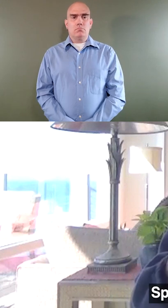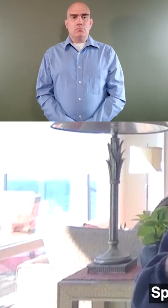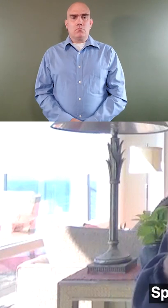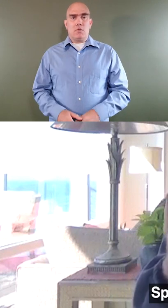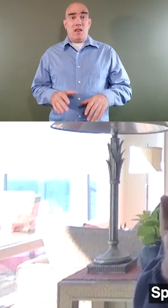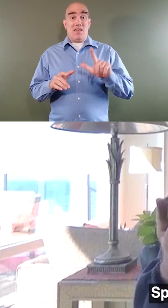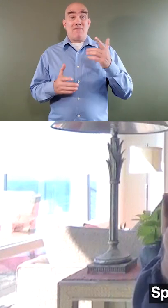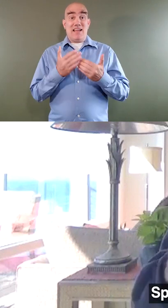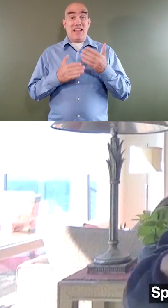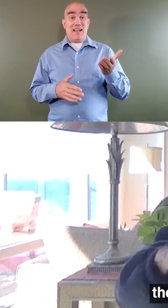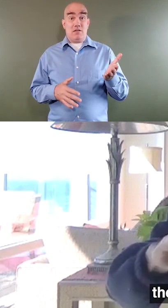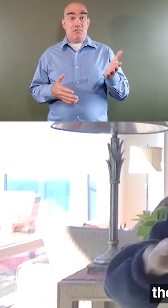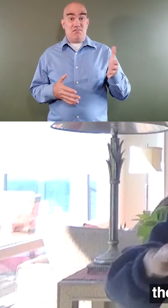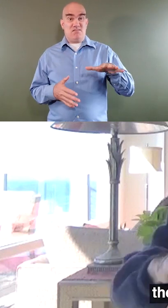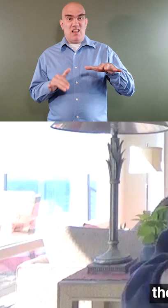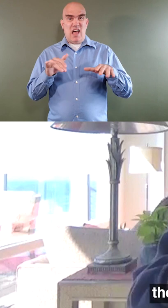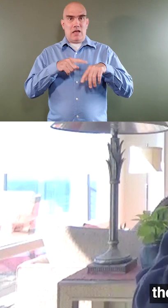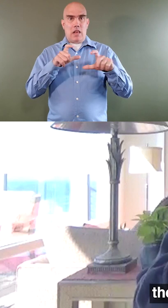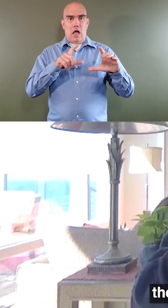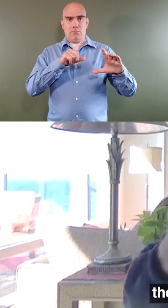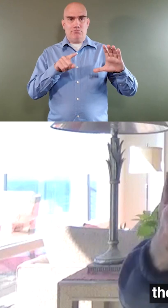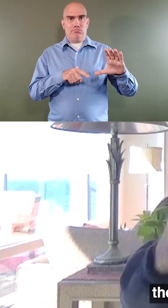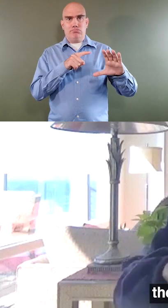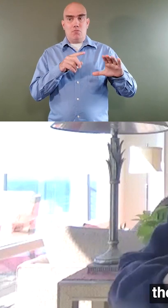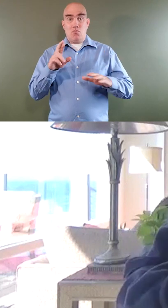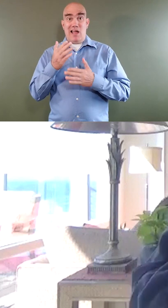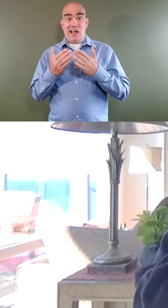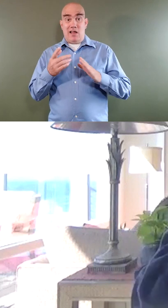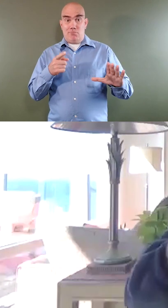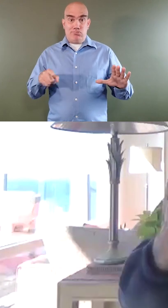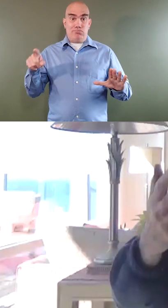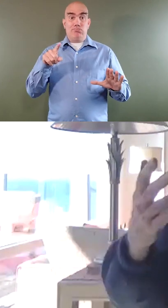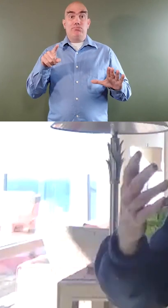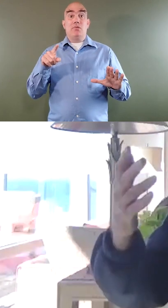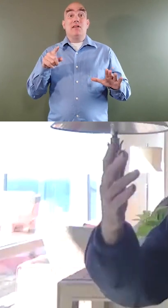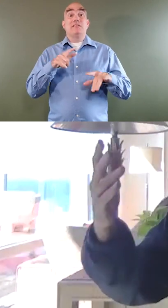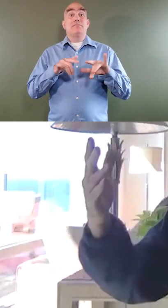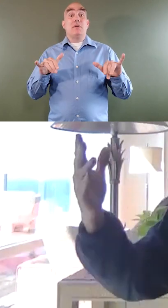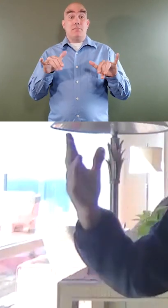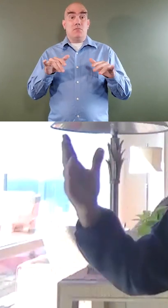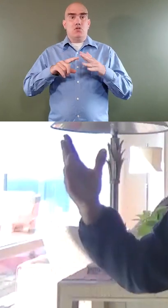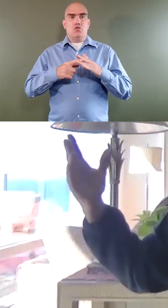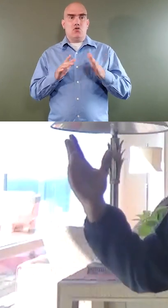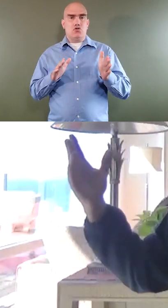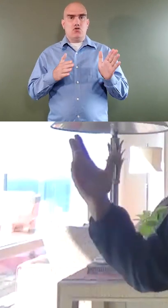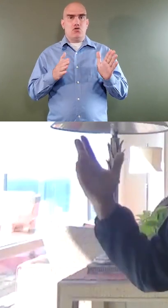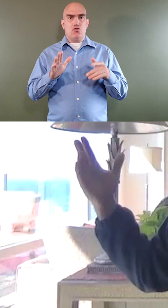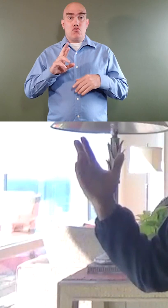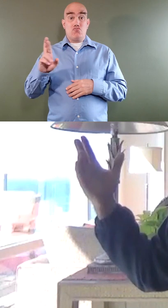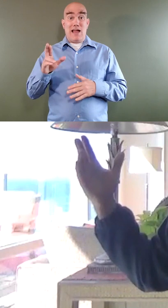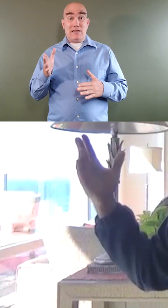Spinning the left hand clockwise, the right hand counterclockwise. And at the same time, start turning to the right.